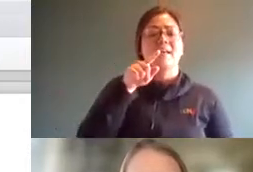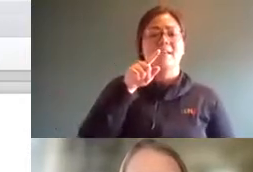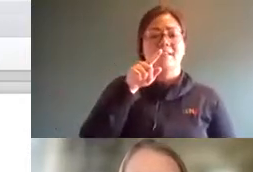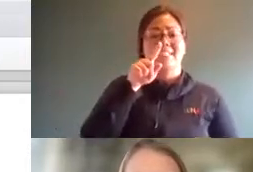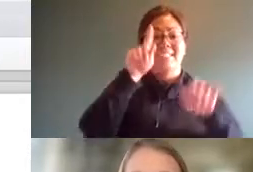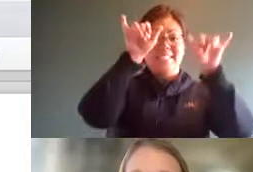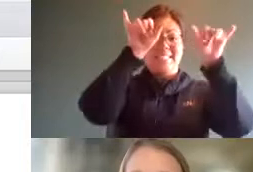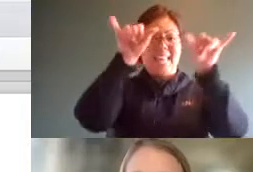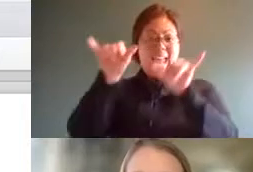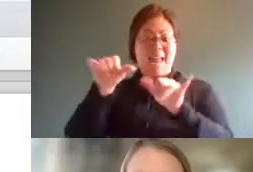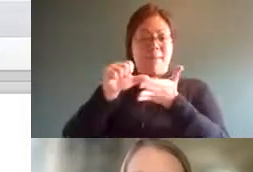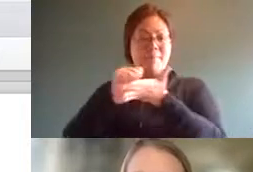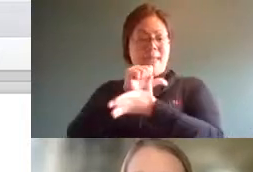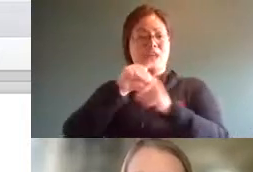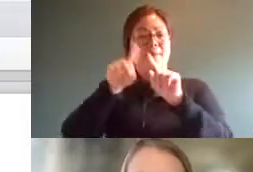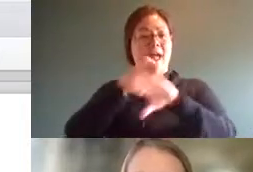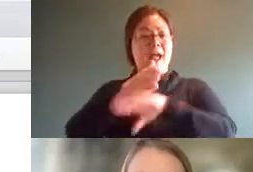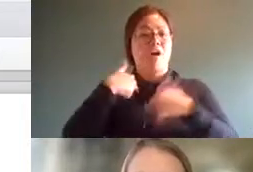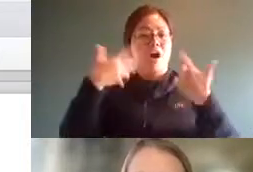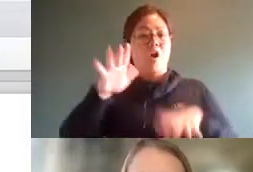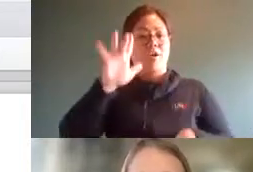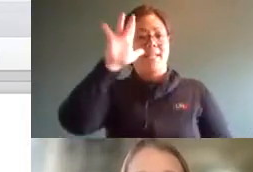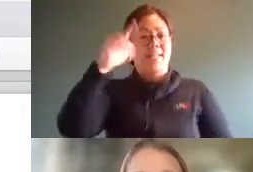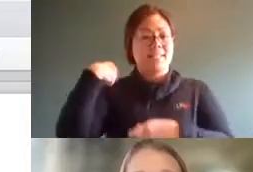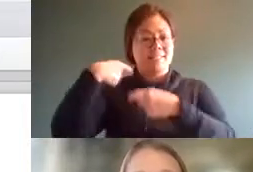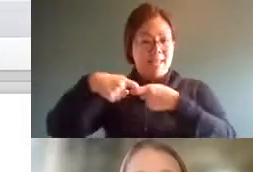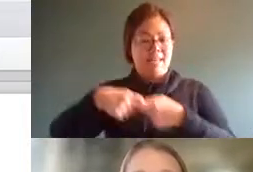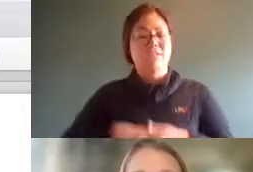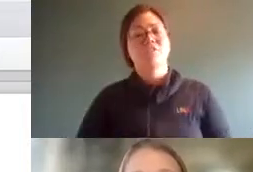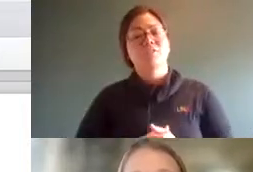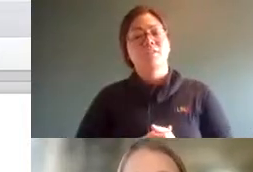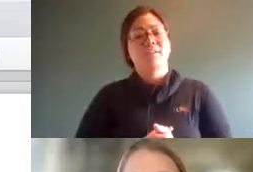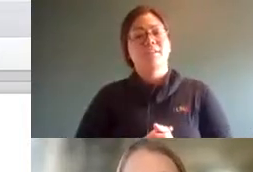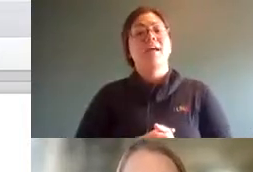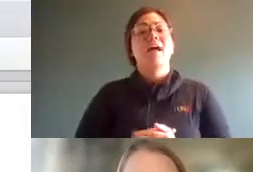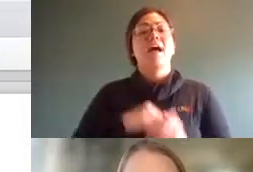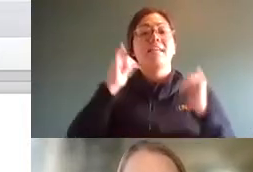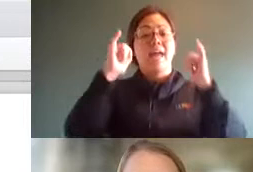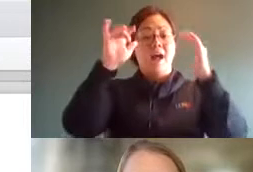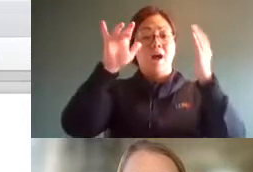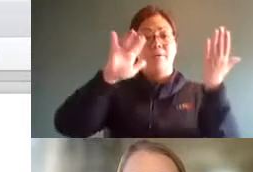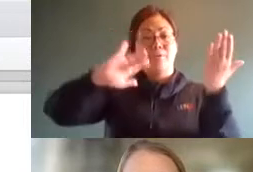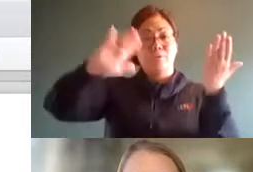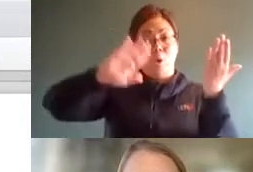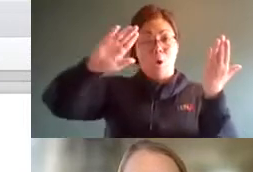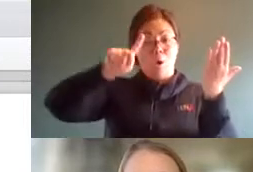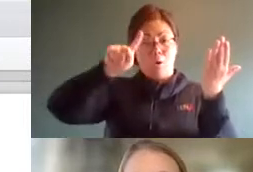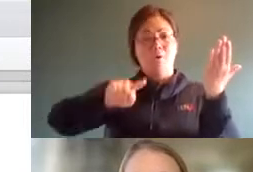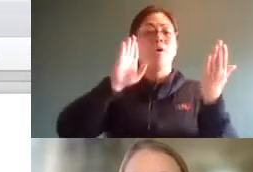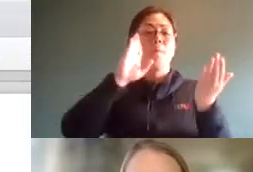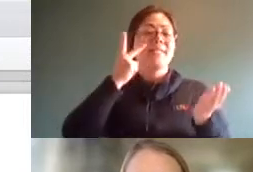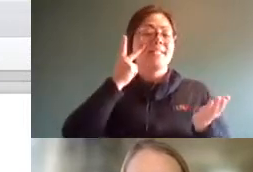same page, but just after I've clicked the Spanish button. And then when you scroll down on this page, you'll